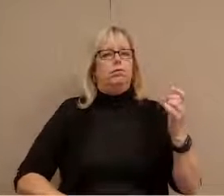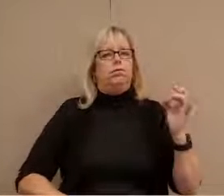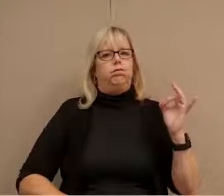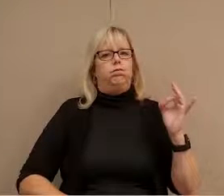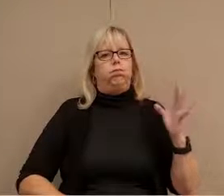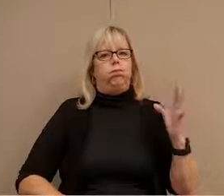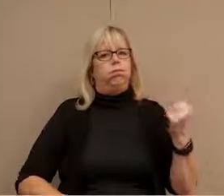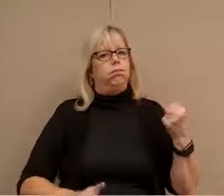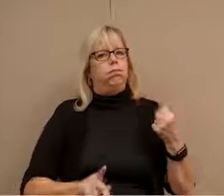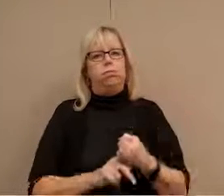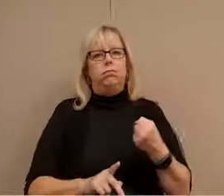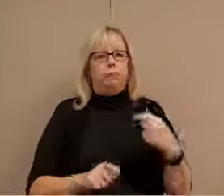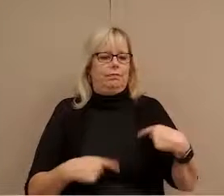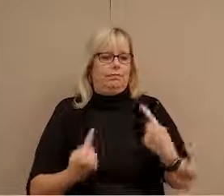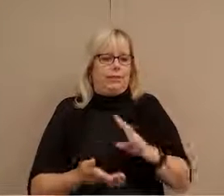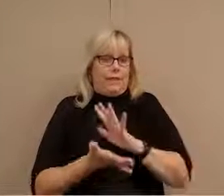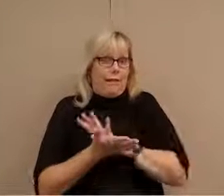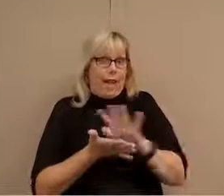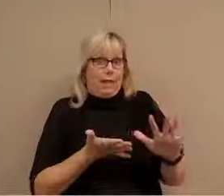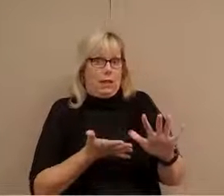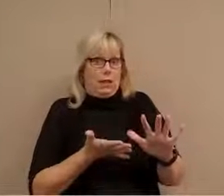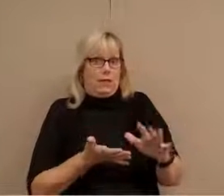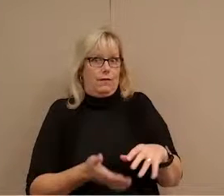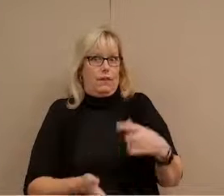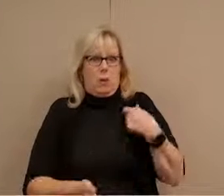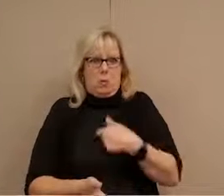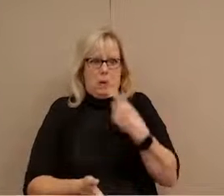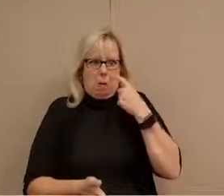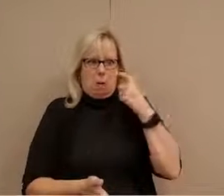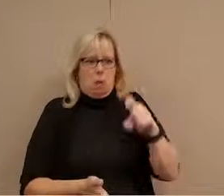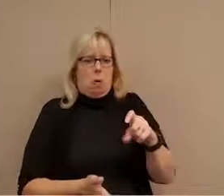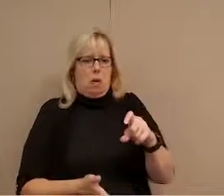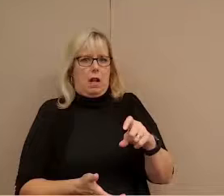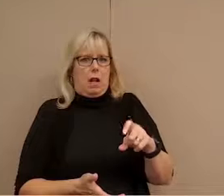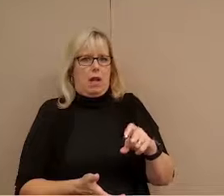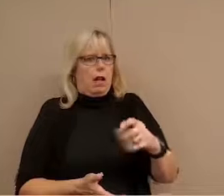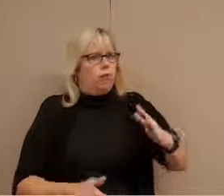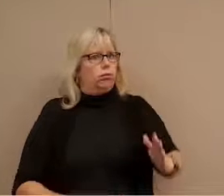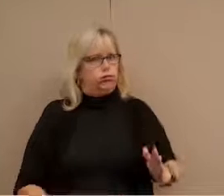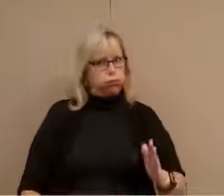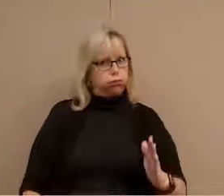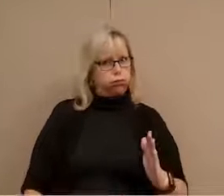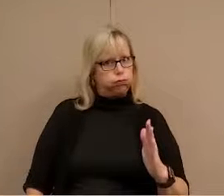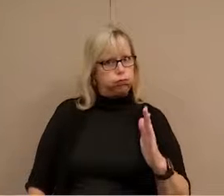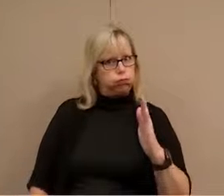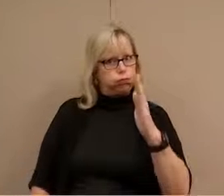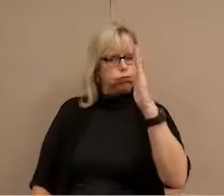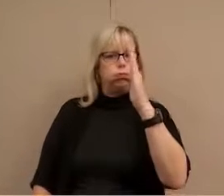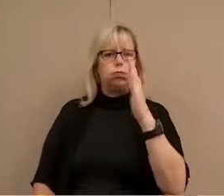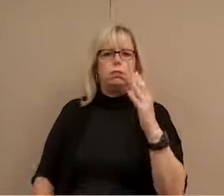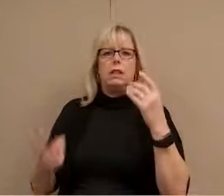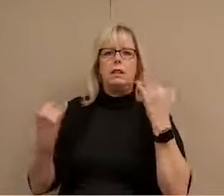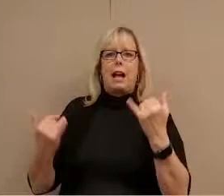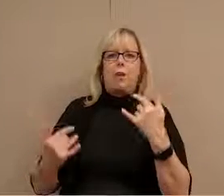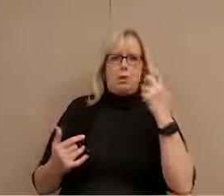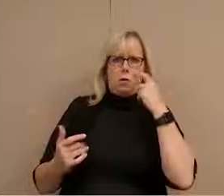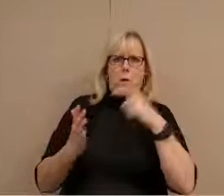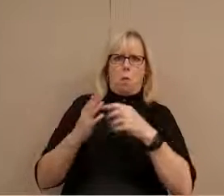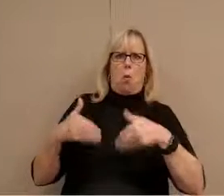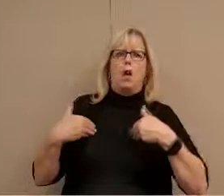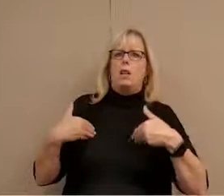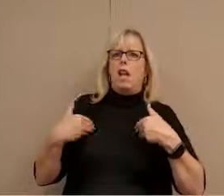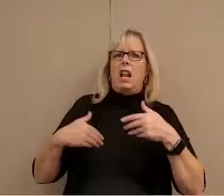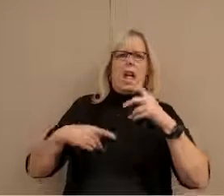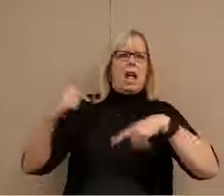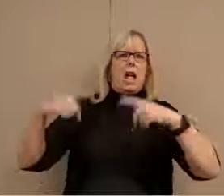5 weeks, if you just look at the last 5 weeks, we've seen a trending up. And we're seeing younger patients of all